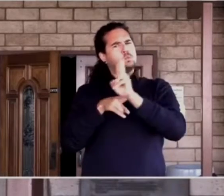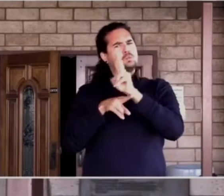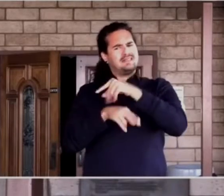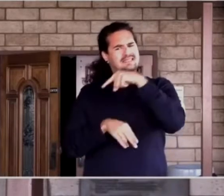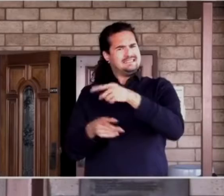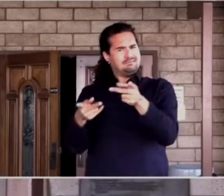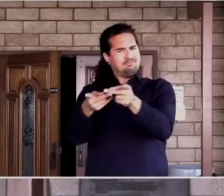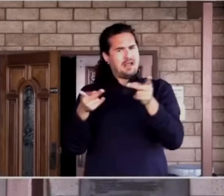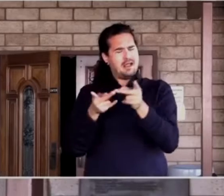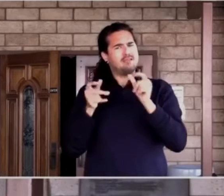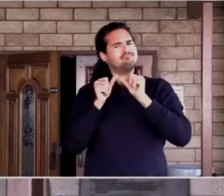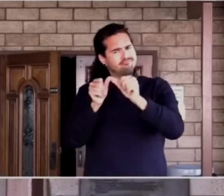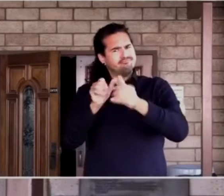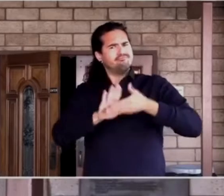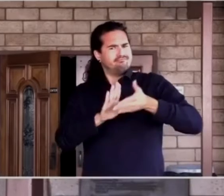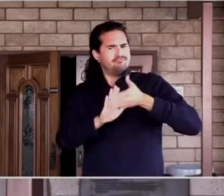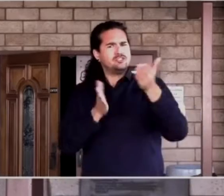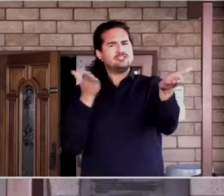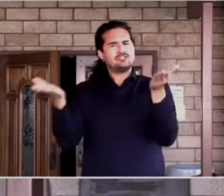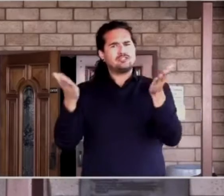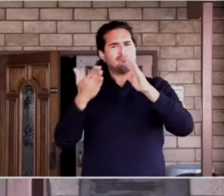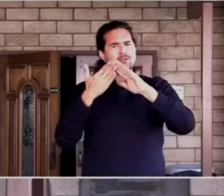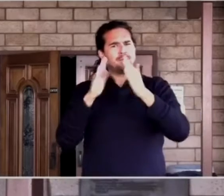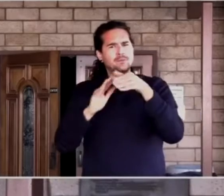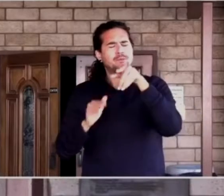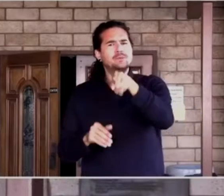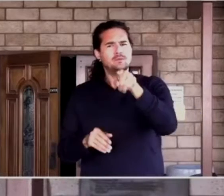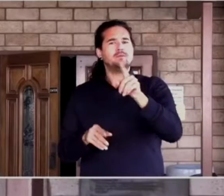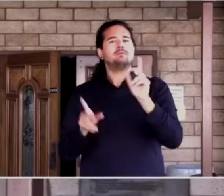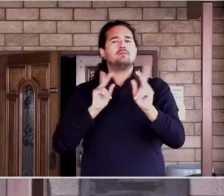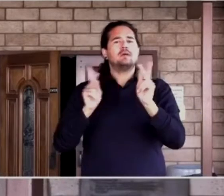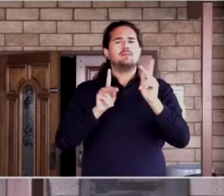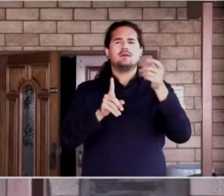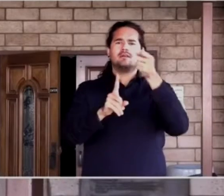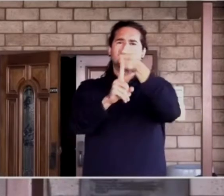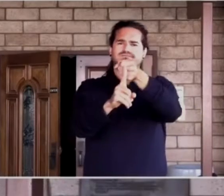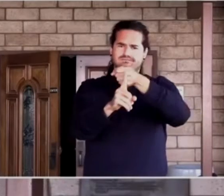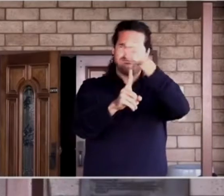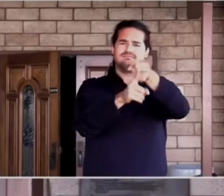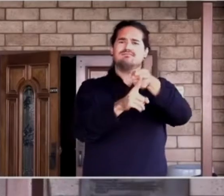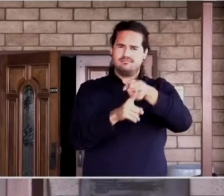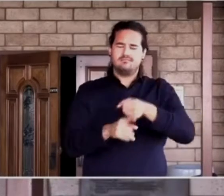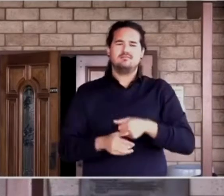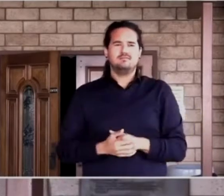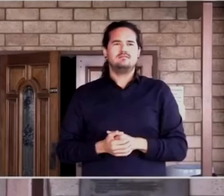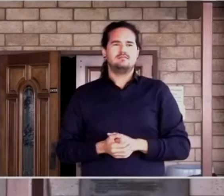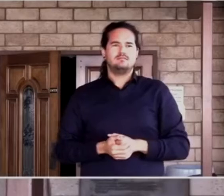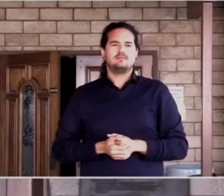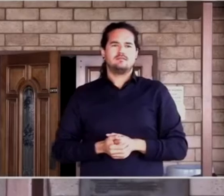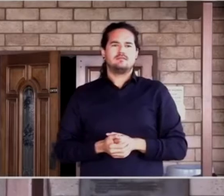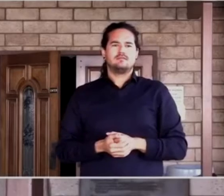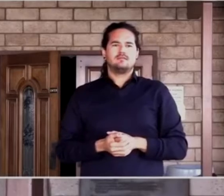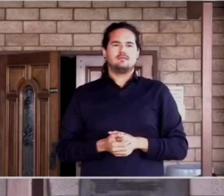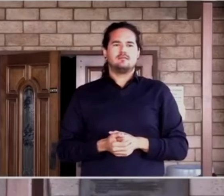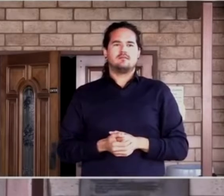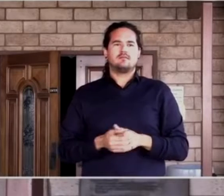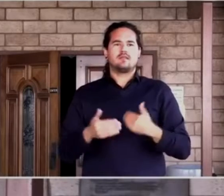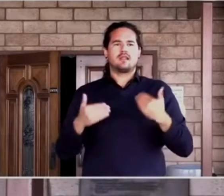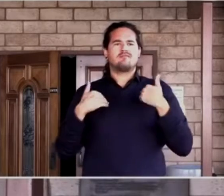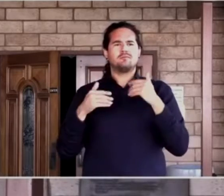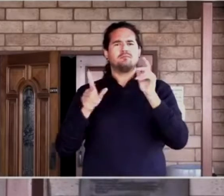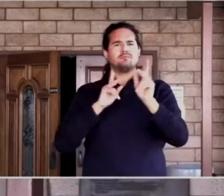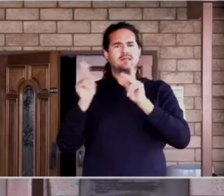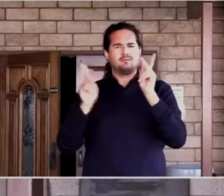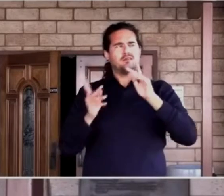to touch so many people, so many individuals who are having lives that were adversely affected. We were able to answer